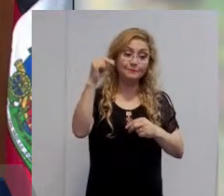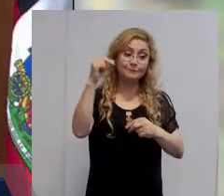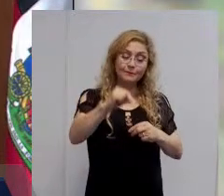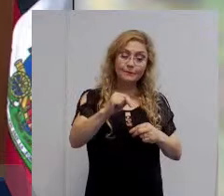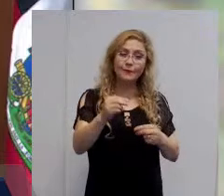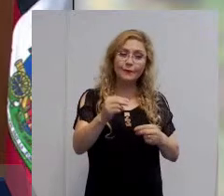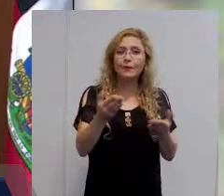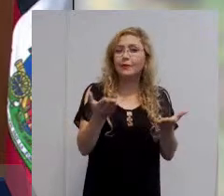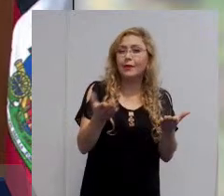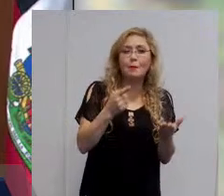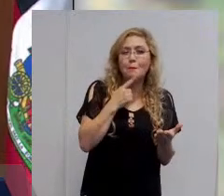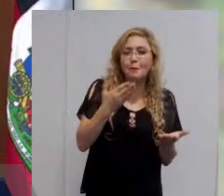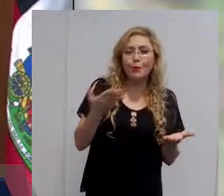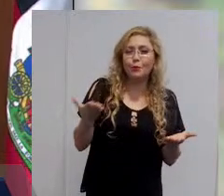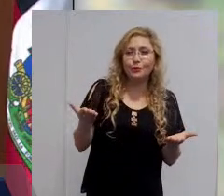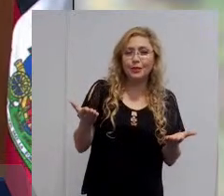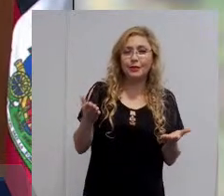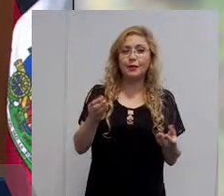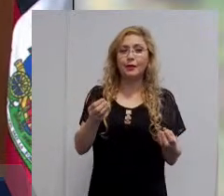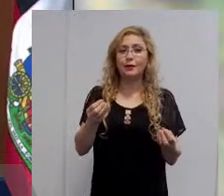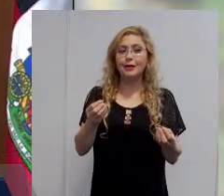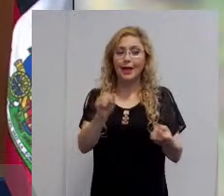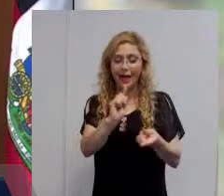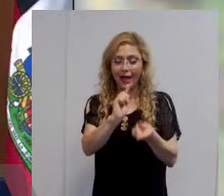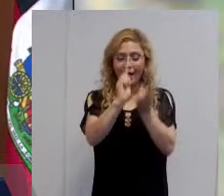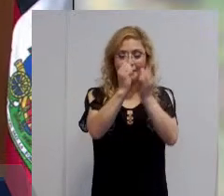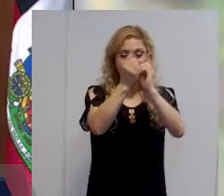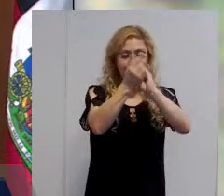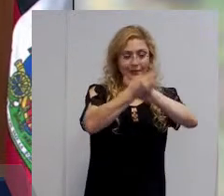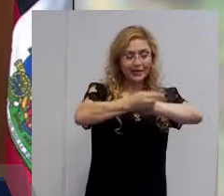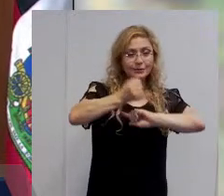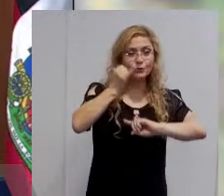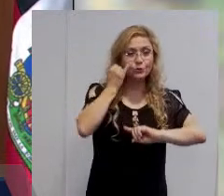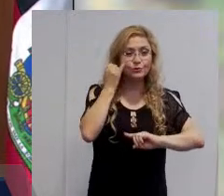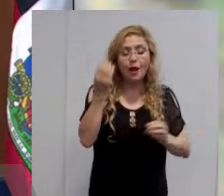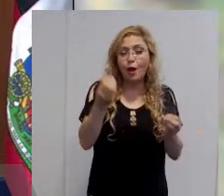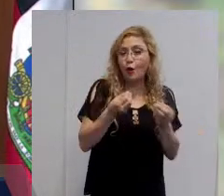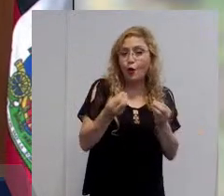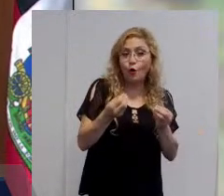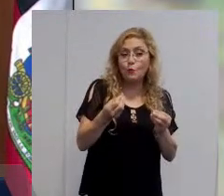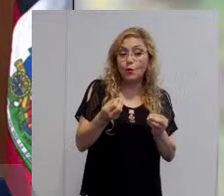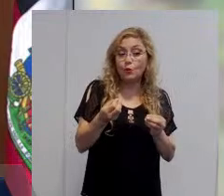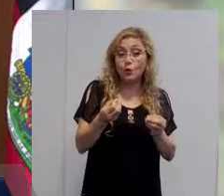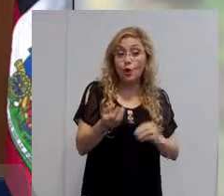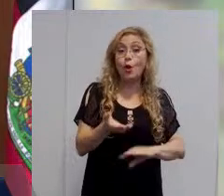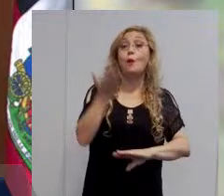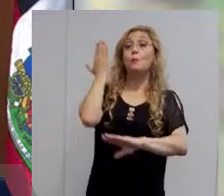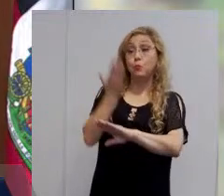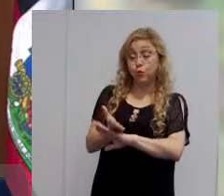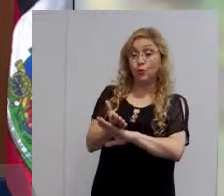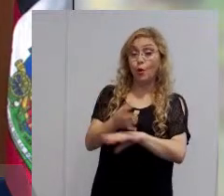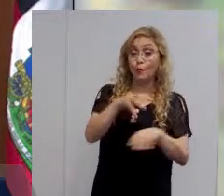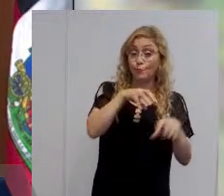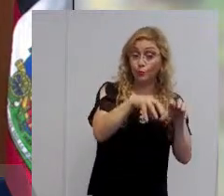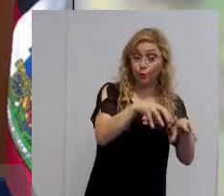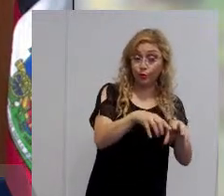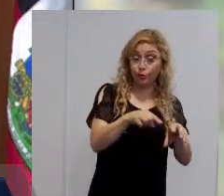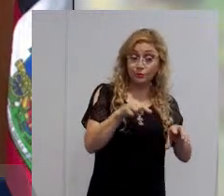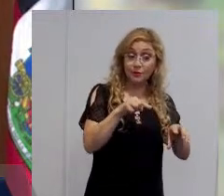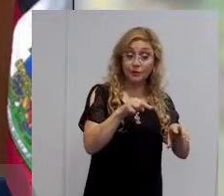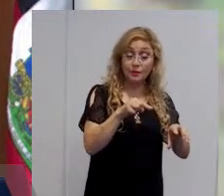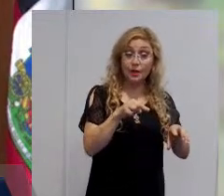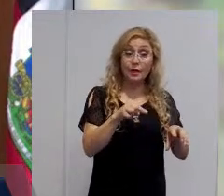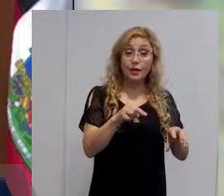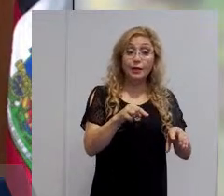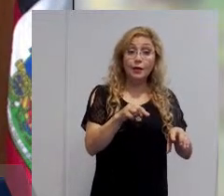challenge lies. We adapt our institutional arrangements to what the market and producers are